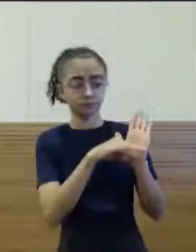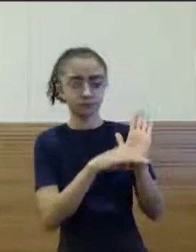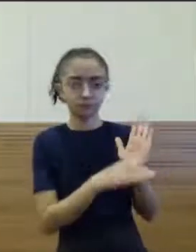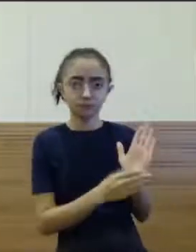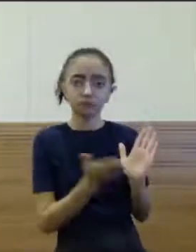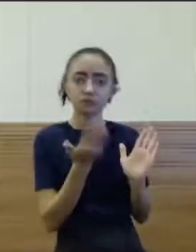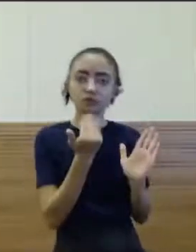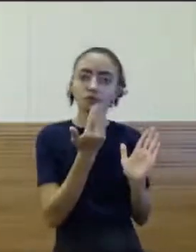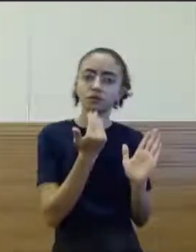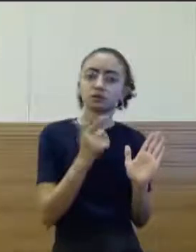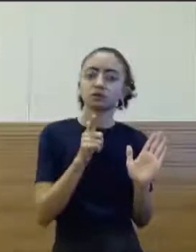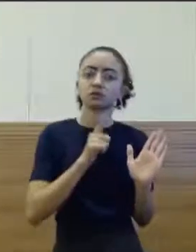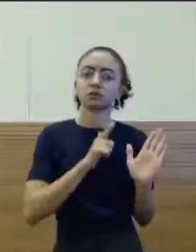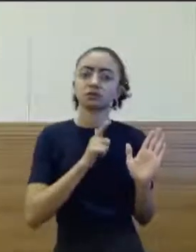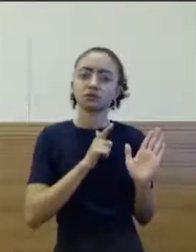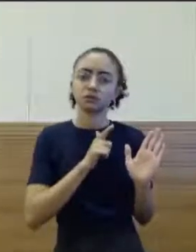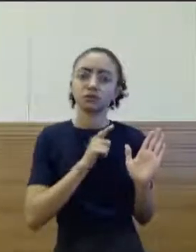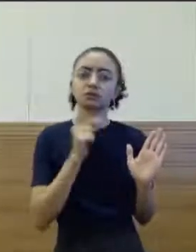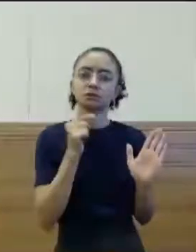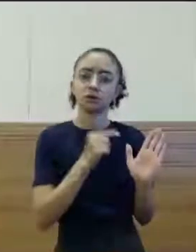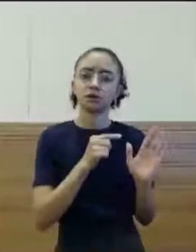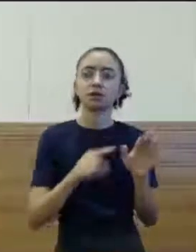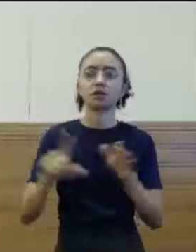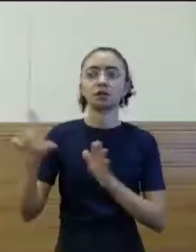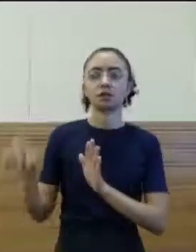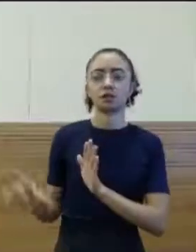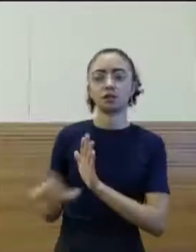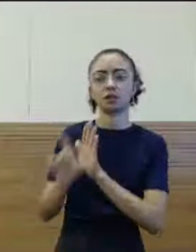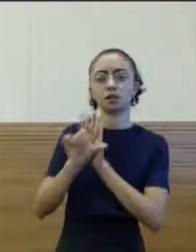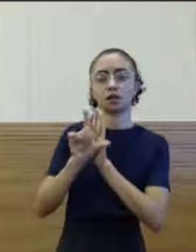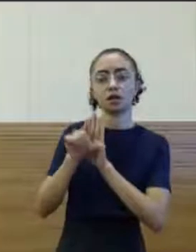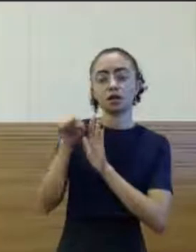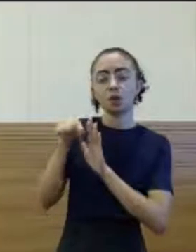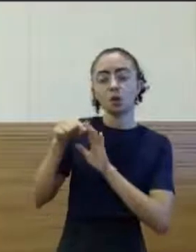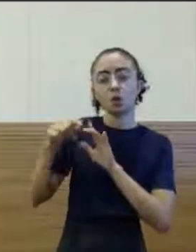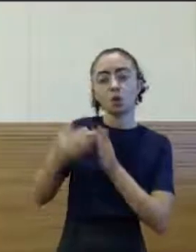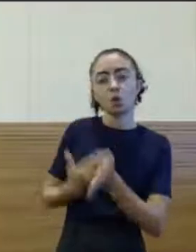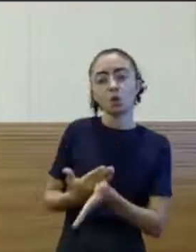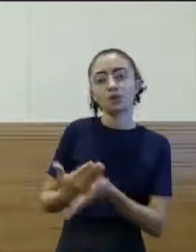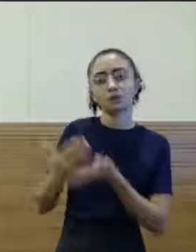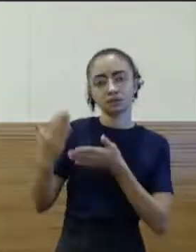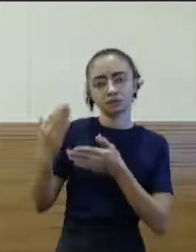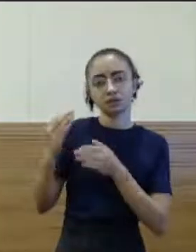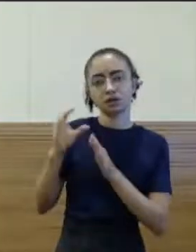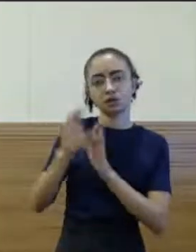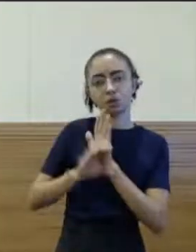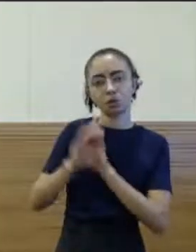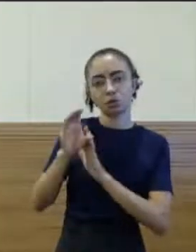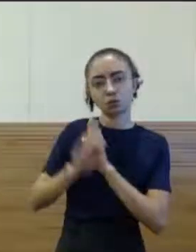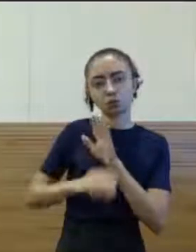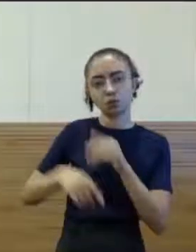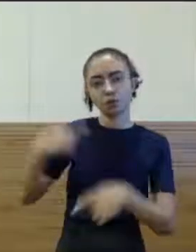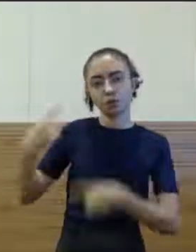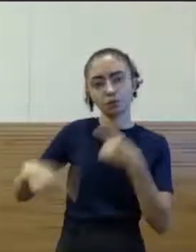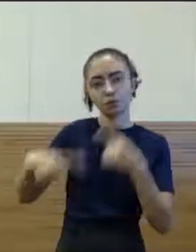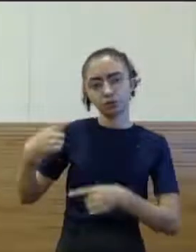there in there is a normative backup or support with the political constitution of